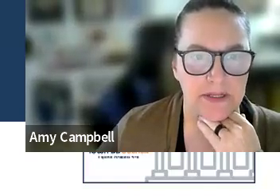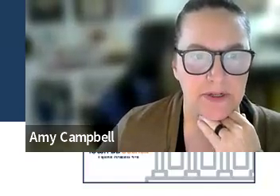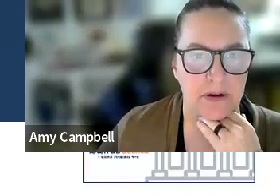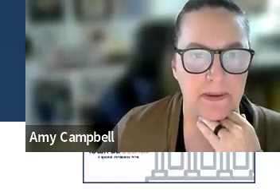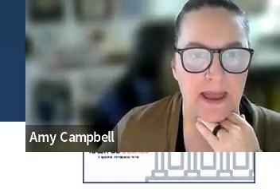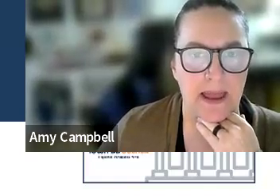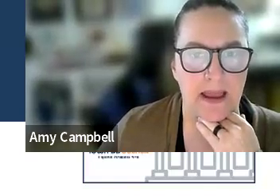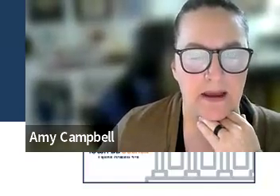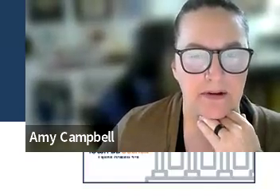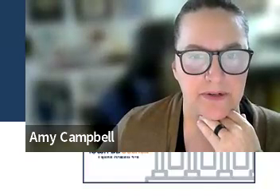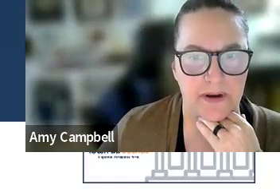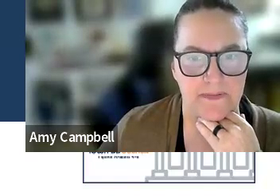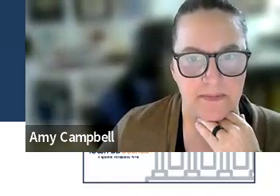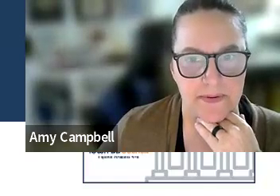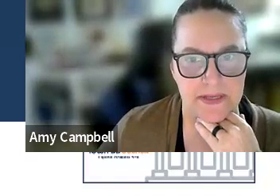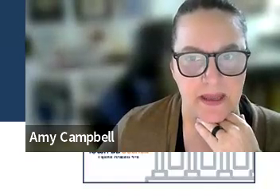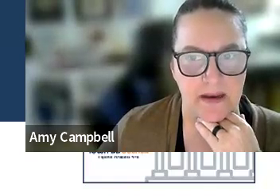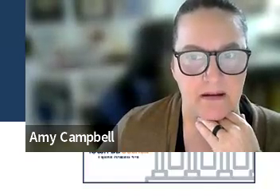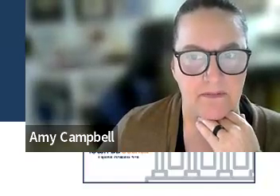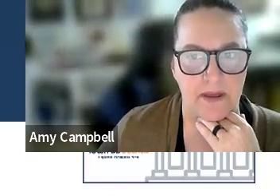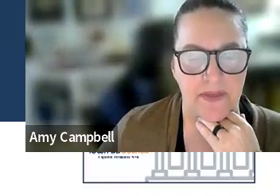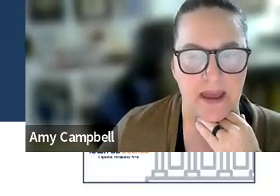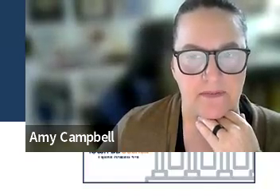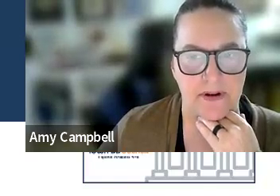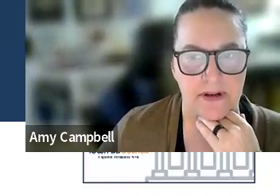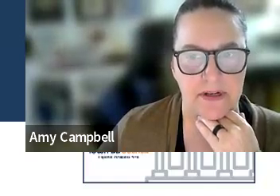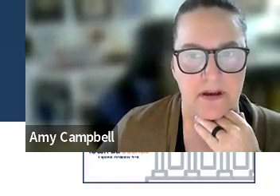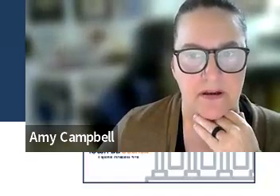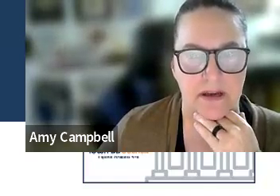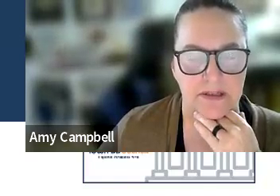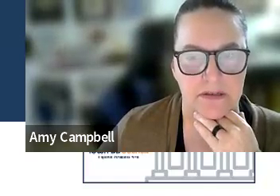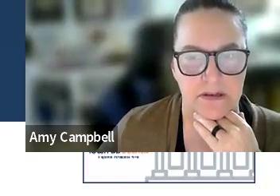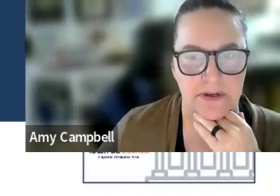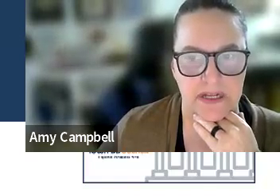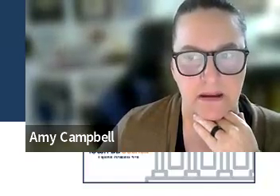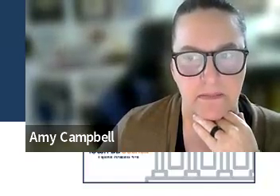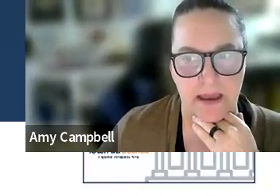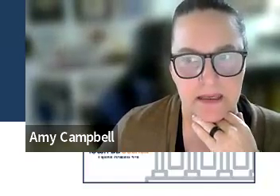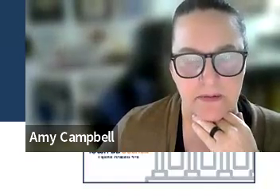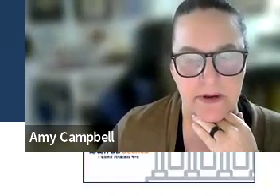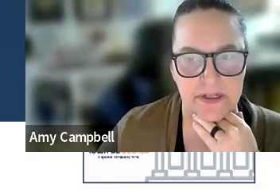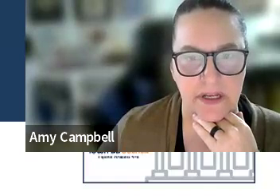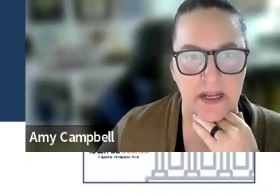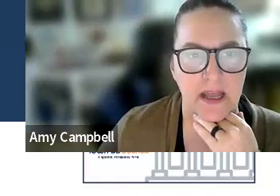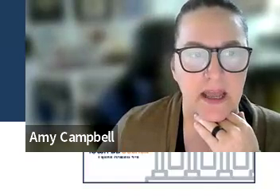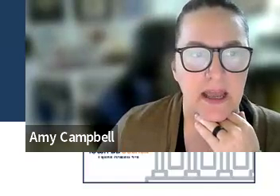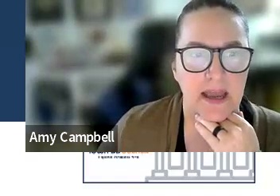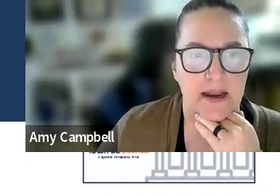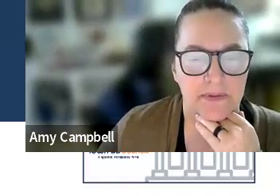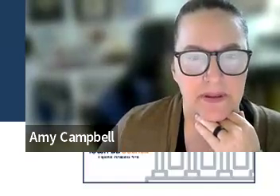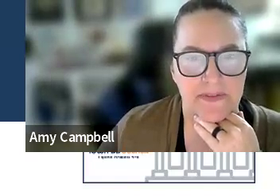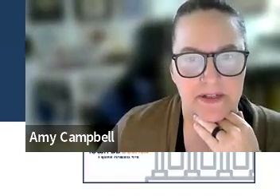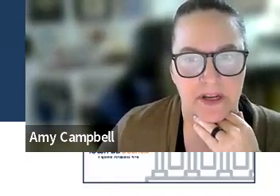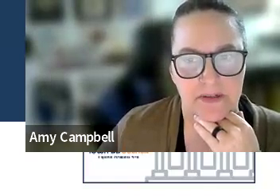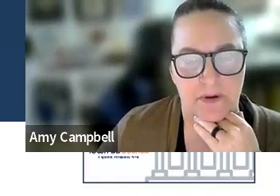AEA administrator pay at 125% of what the average a superintendent makes in the region. And